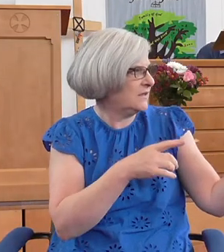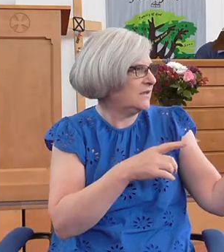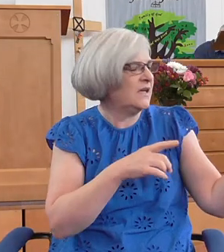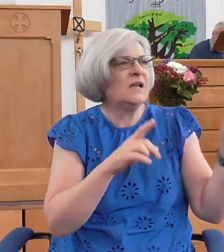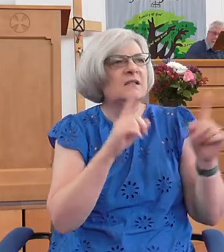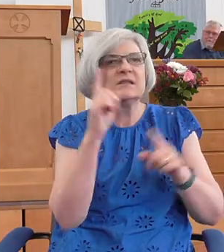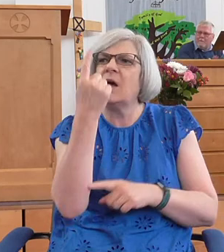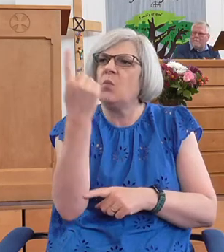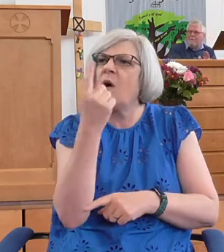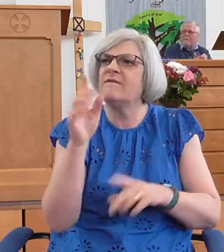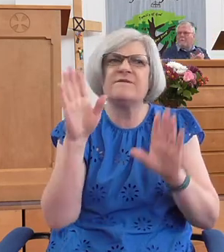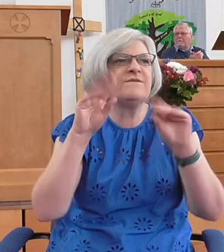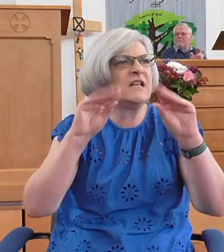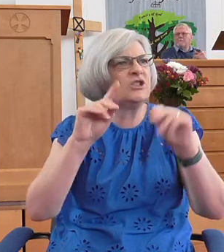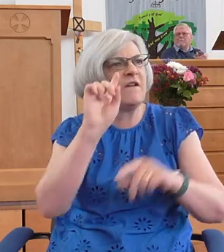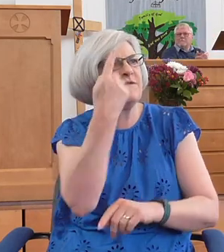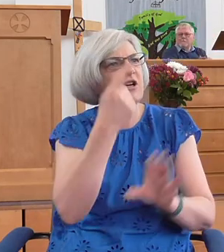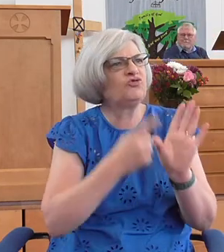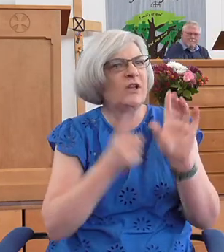applause.